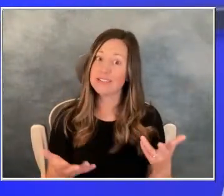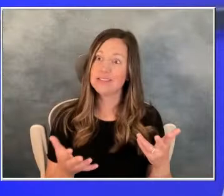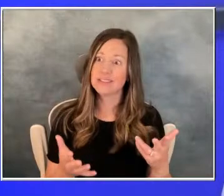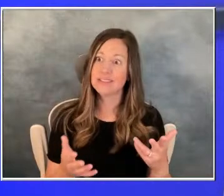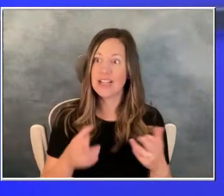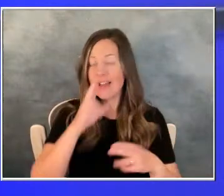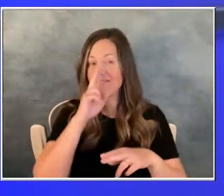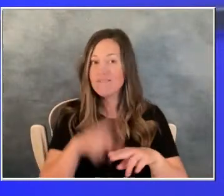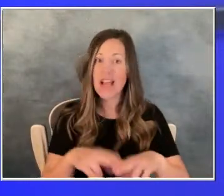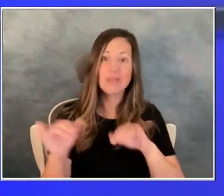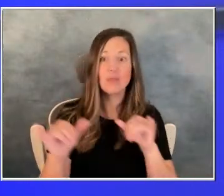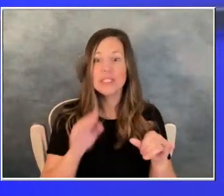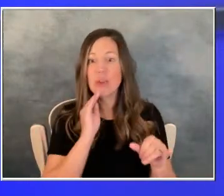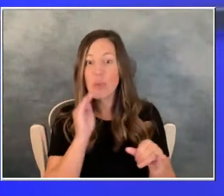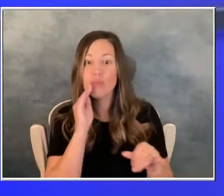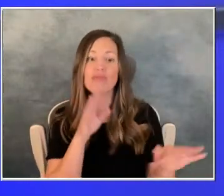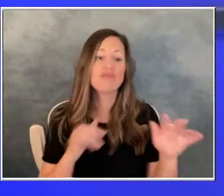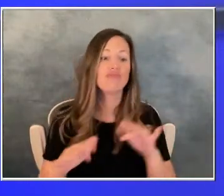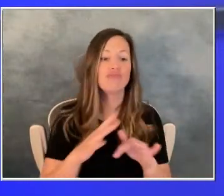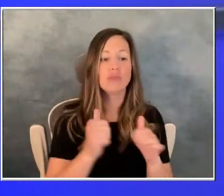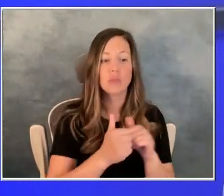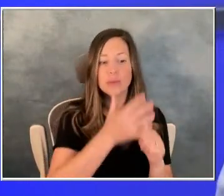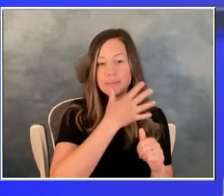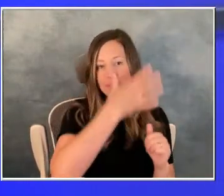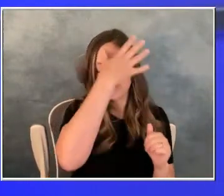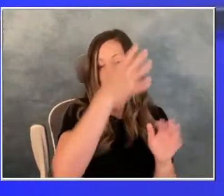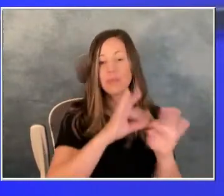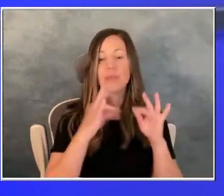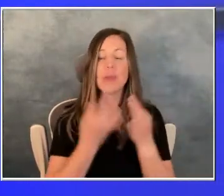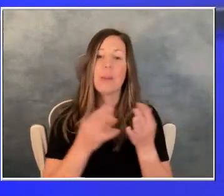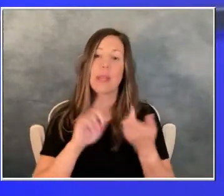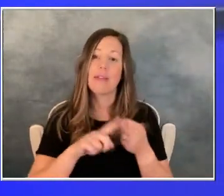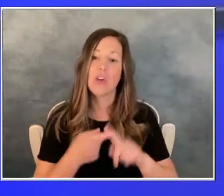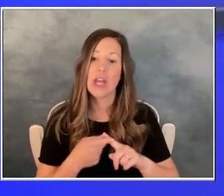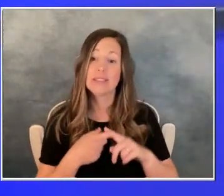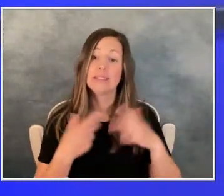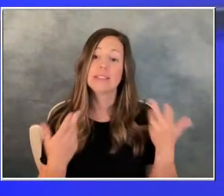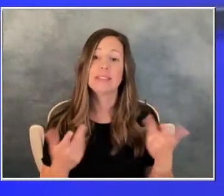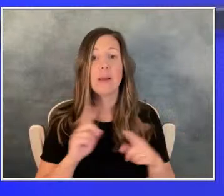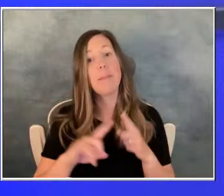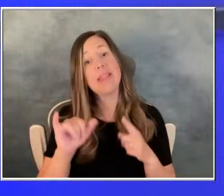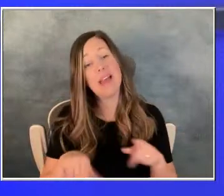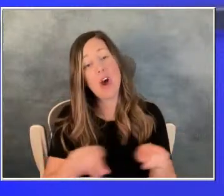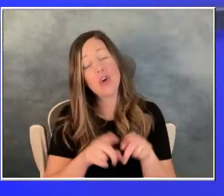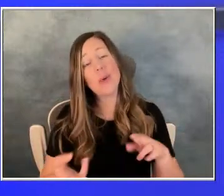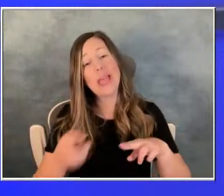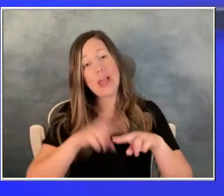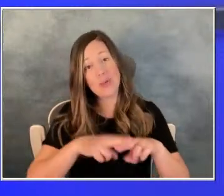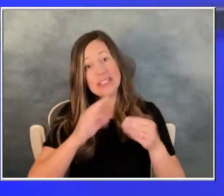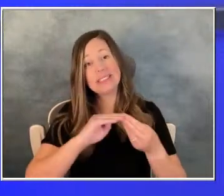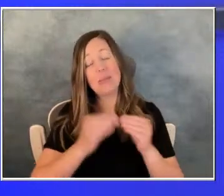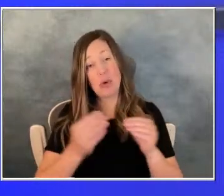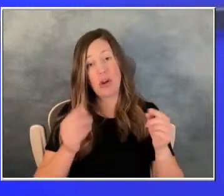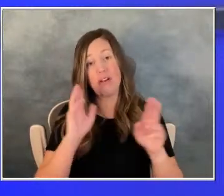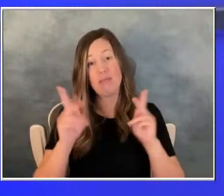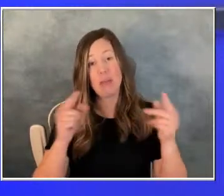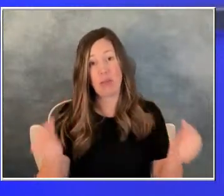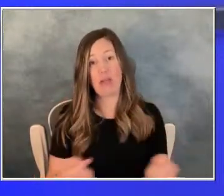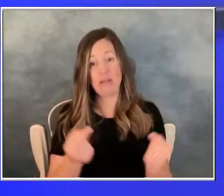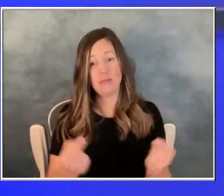home with parents, with family, with friends. But that has increased the number of cases, and we have seen that we